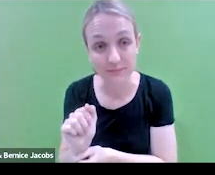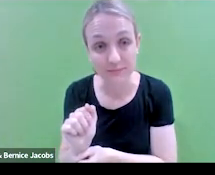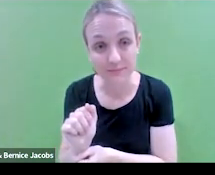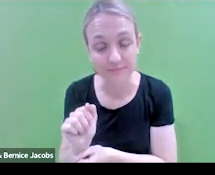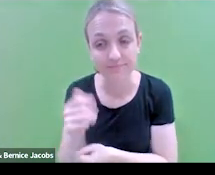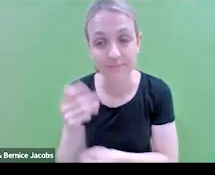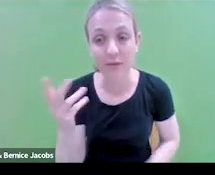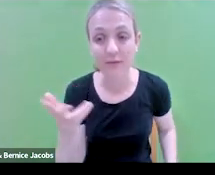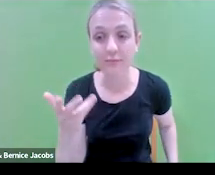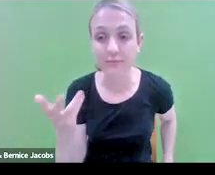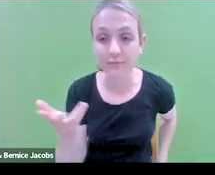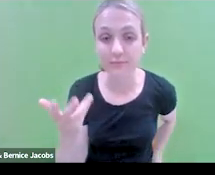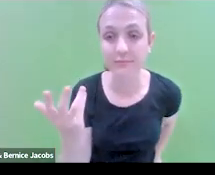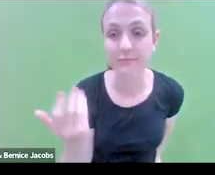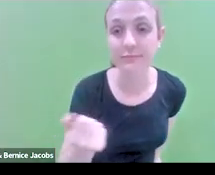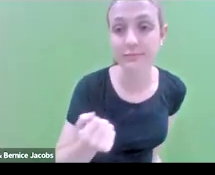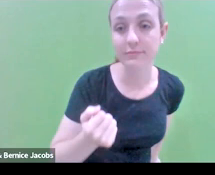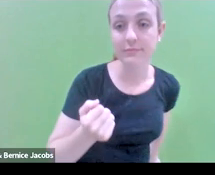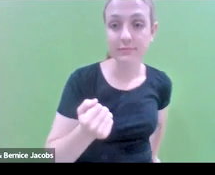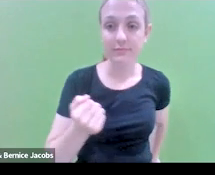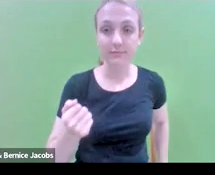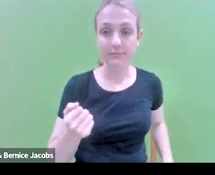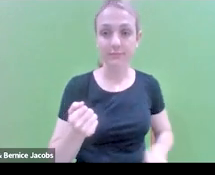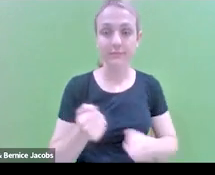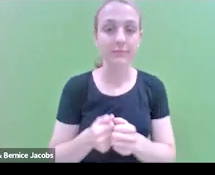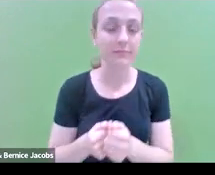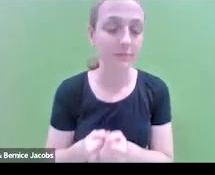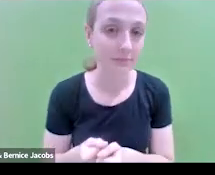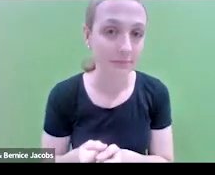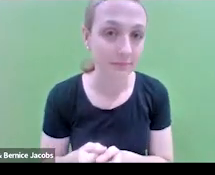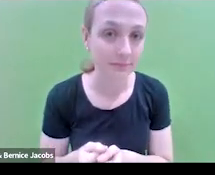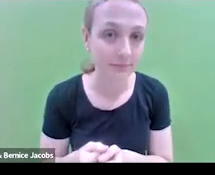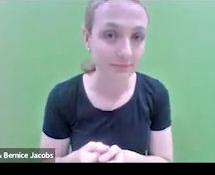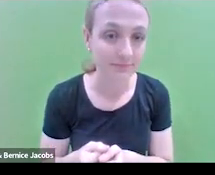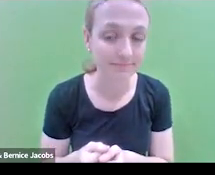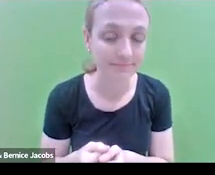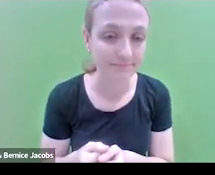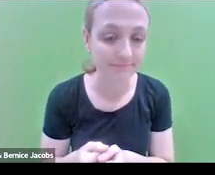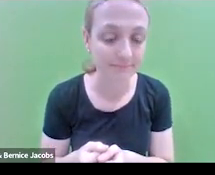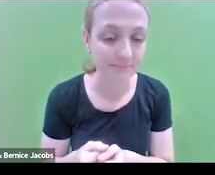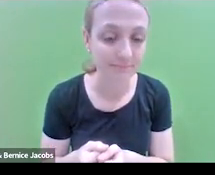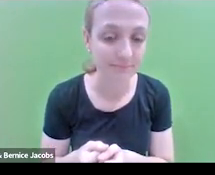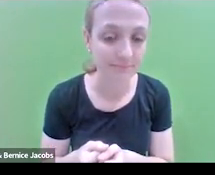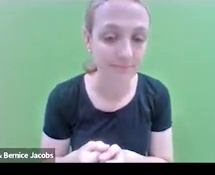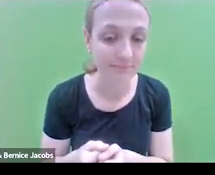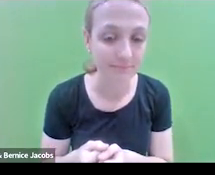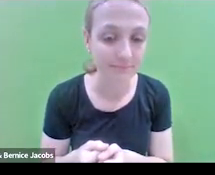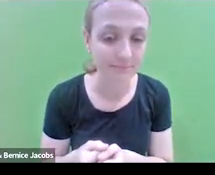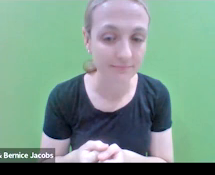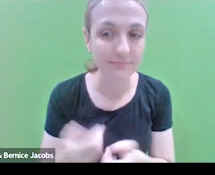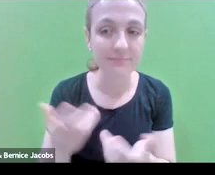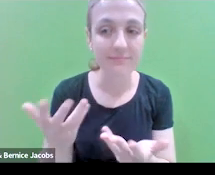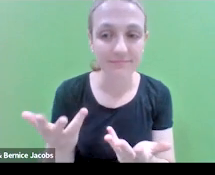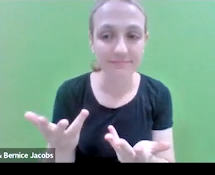And it is very much a matter of chicken and egg, where do we build the